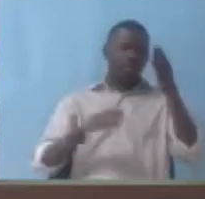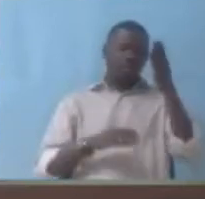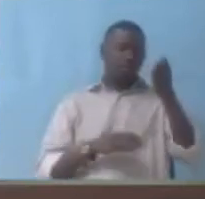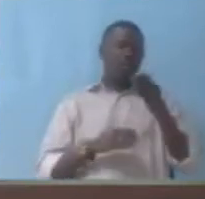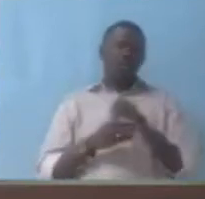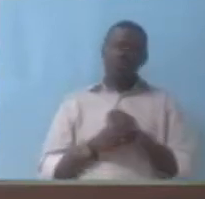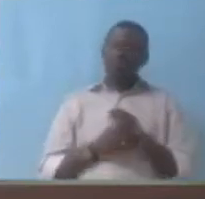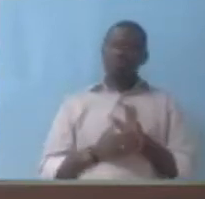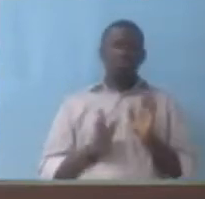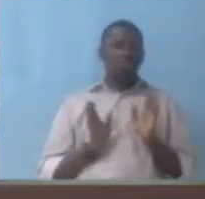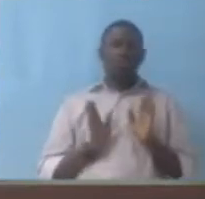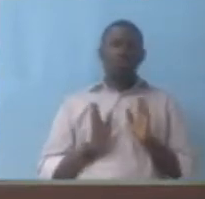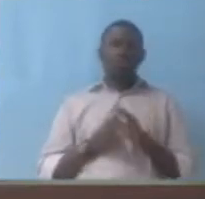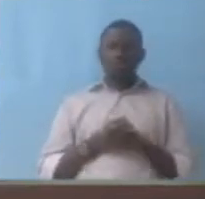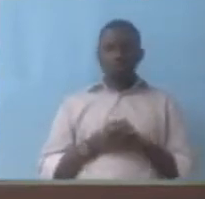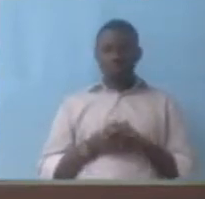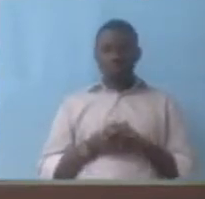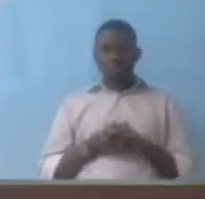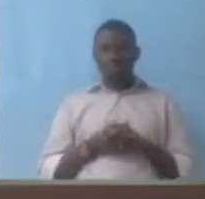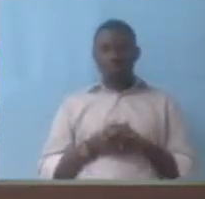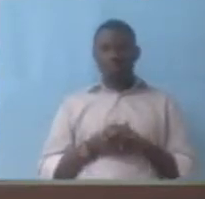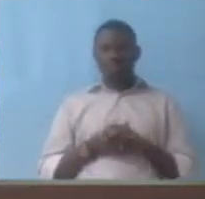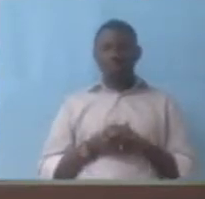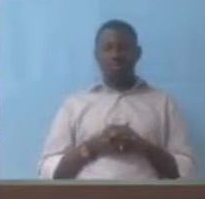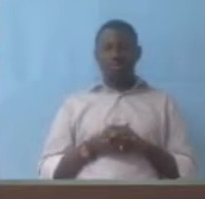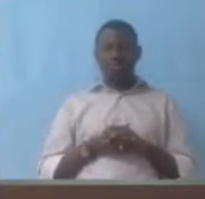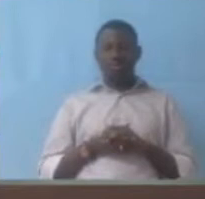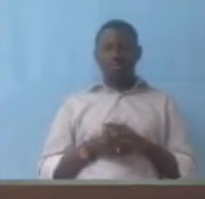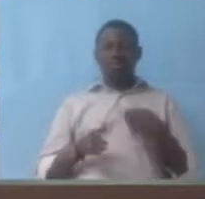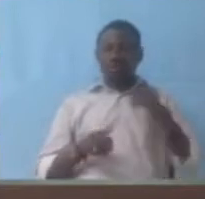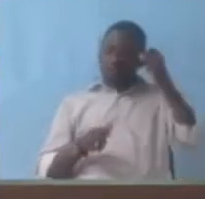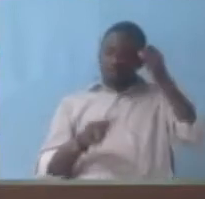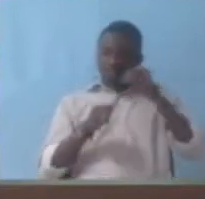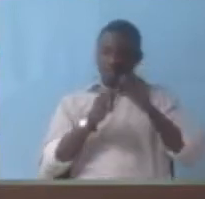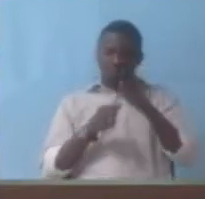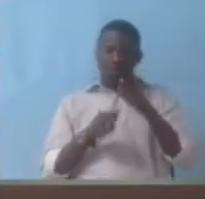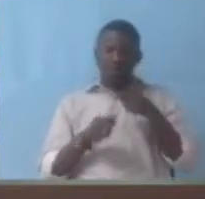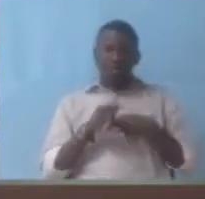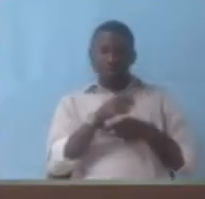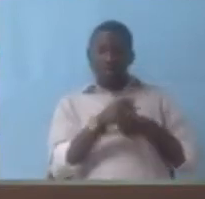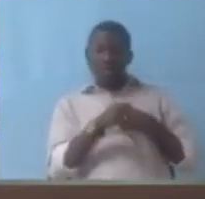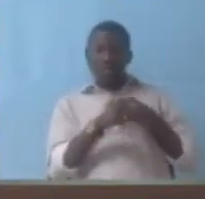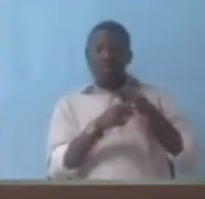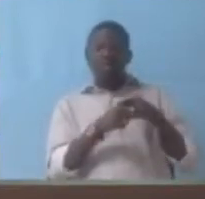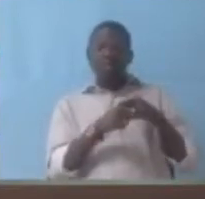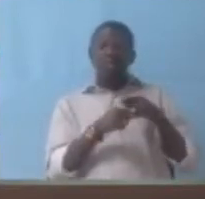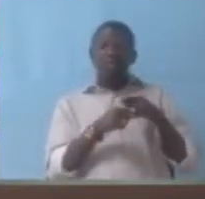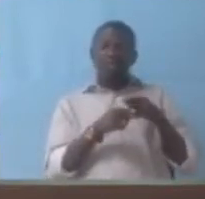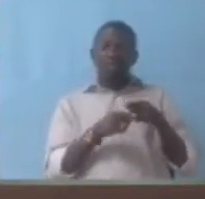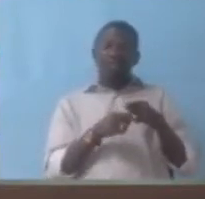la loning ila tamo Kenya la nibe kerin. Let me remind you that this provision but ni hakilo blandi ko nyin